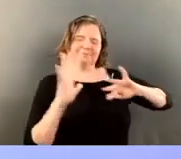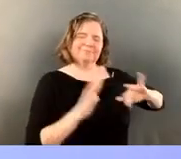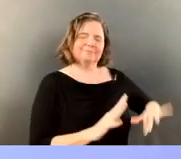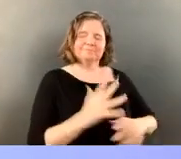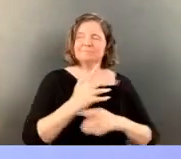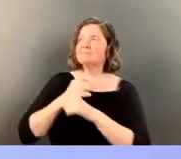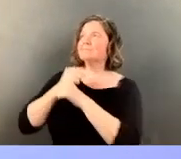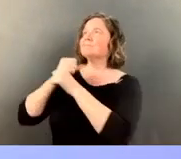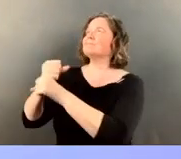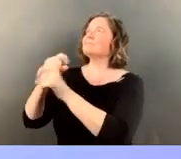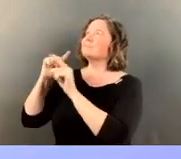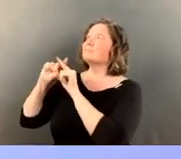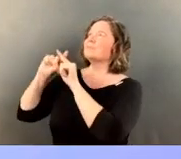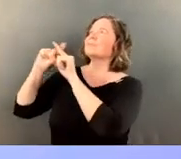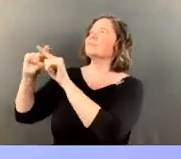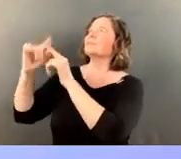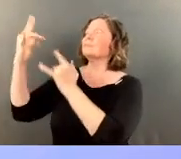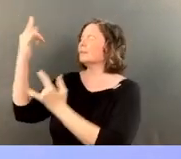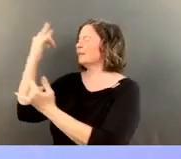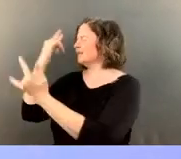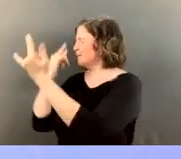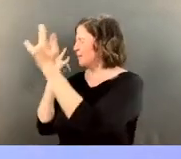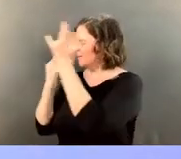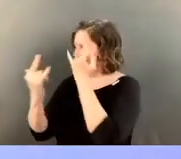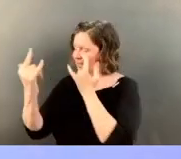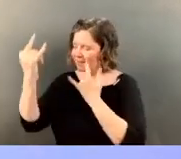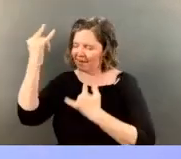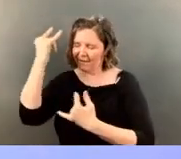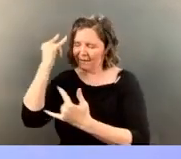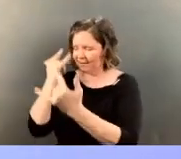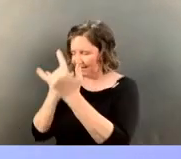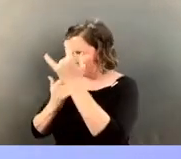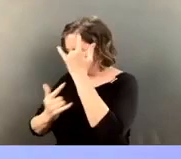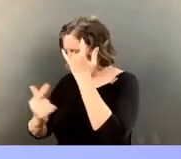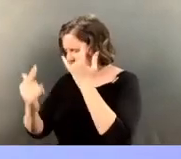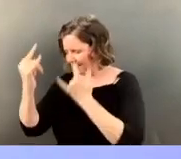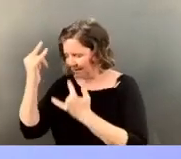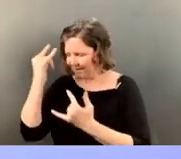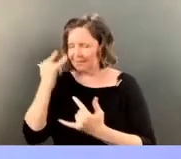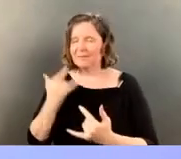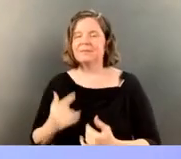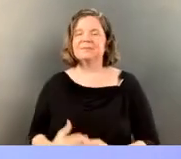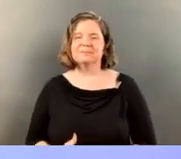a chance when I stand in your